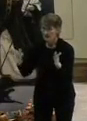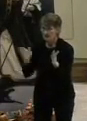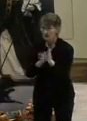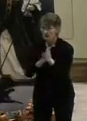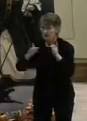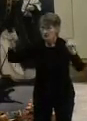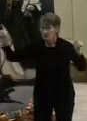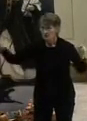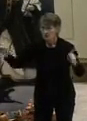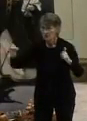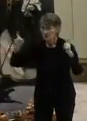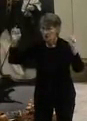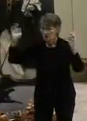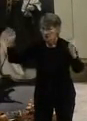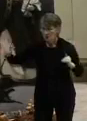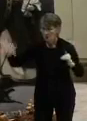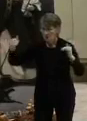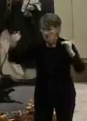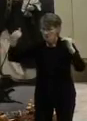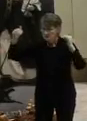the Lord.